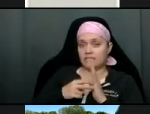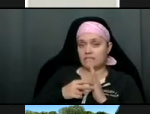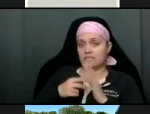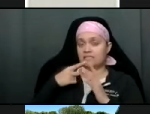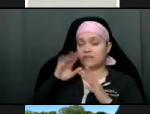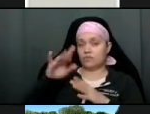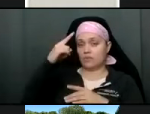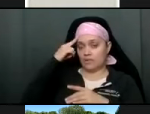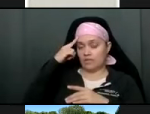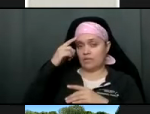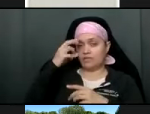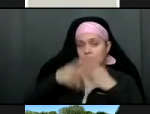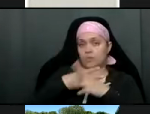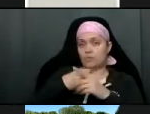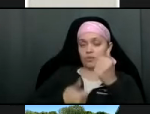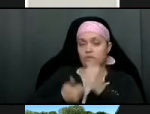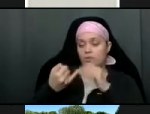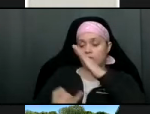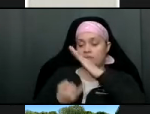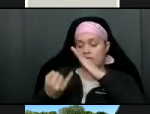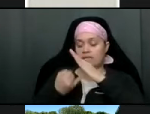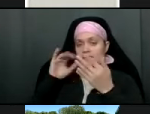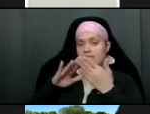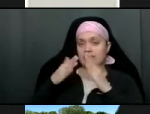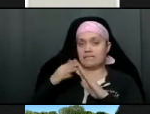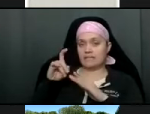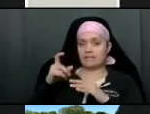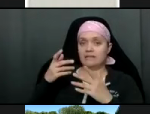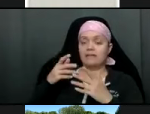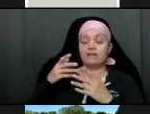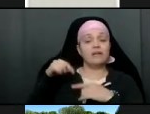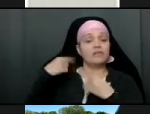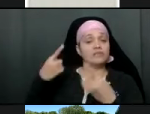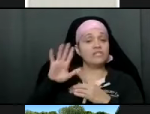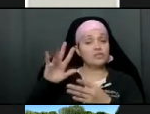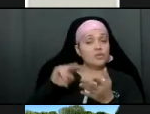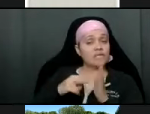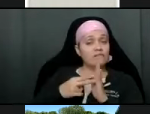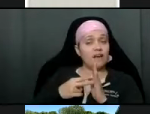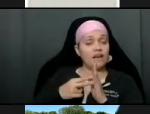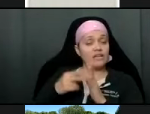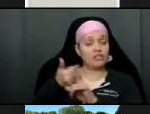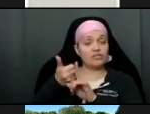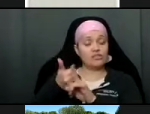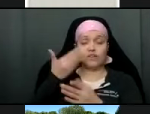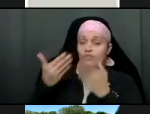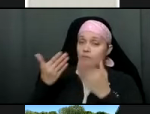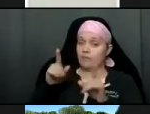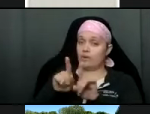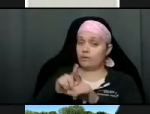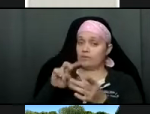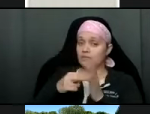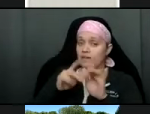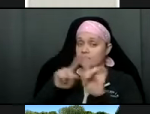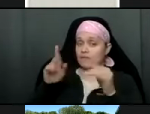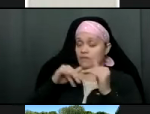you think is the world's most isolated city. Now, since you get to define those terms, you might well define them differently